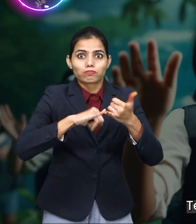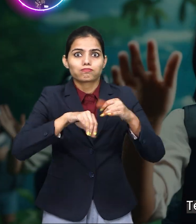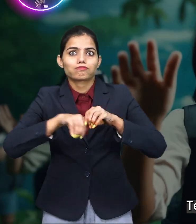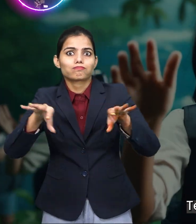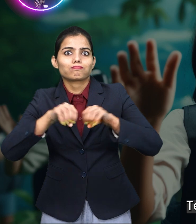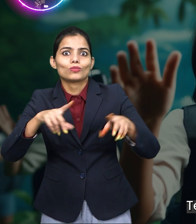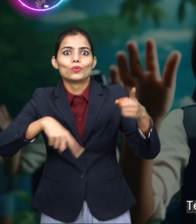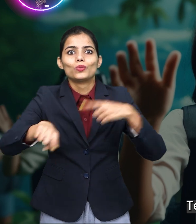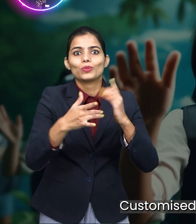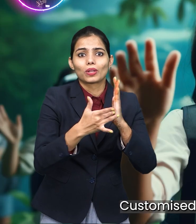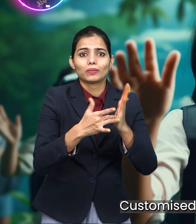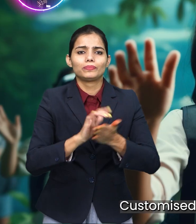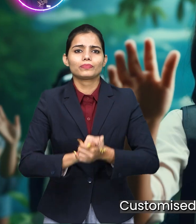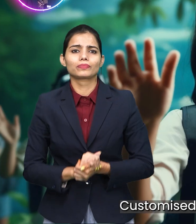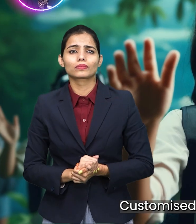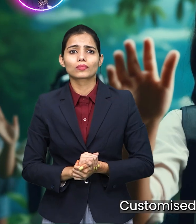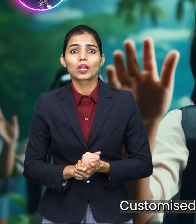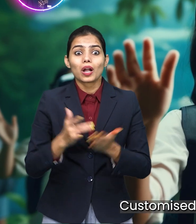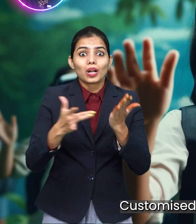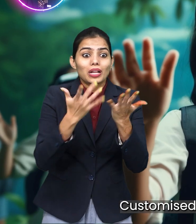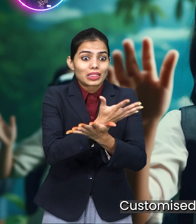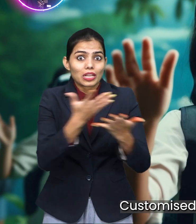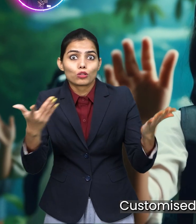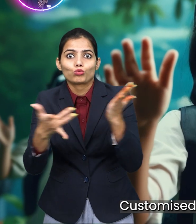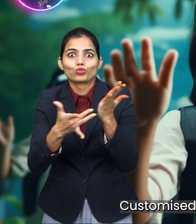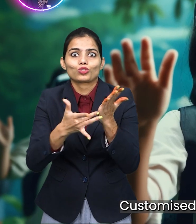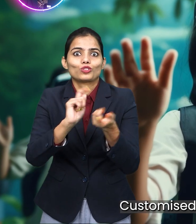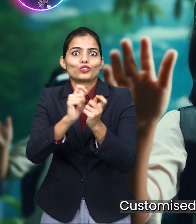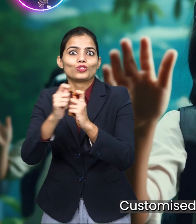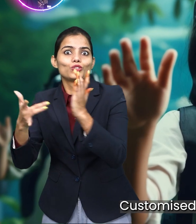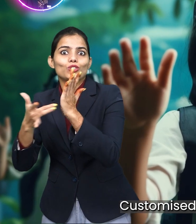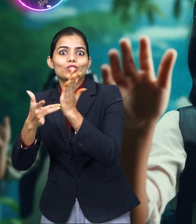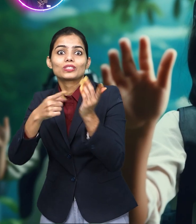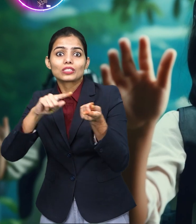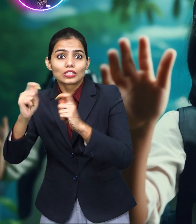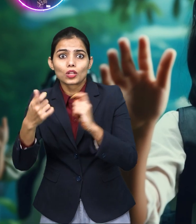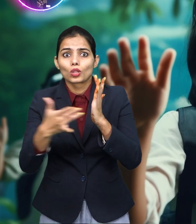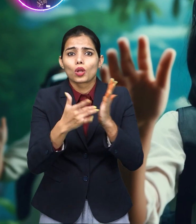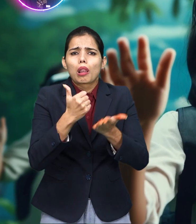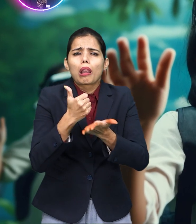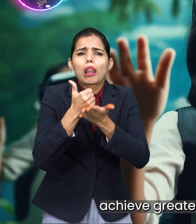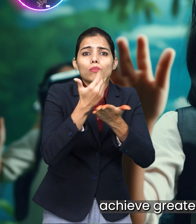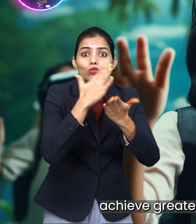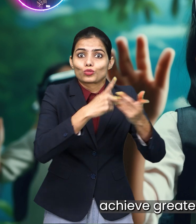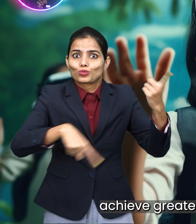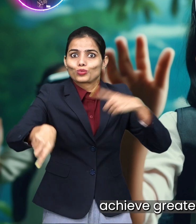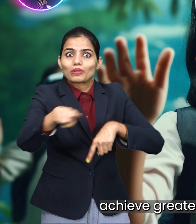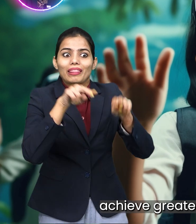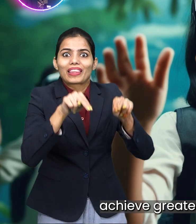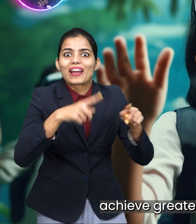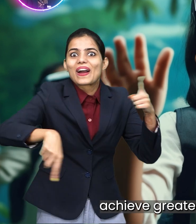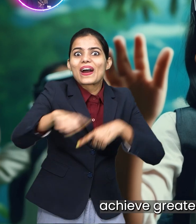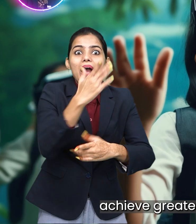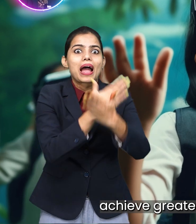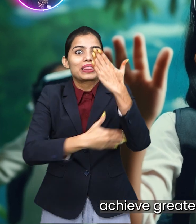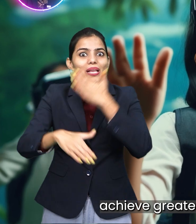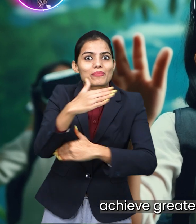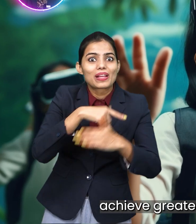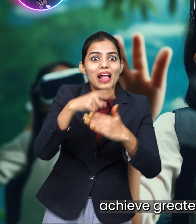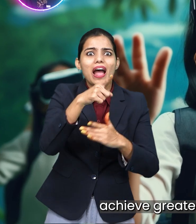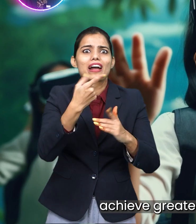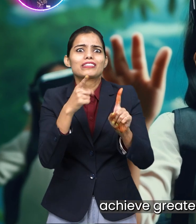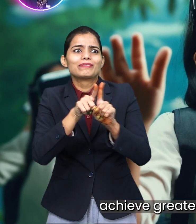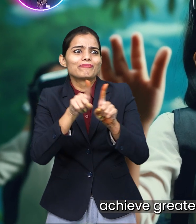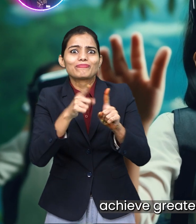Technology solutions. Customized technology can help students with disabilities achieve greater accessibility